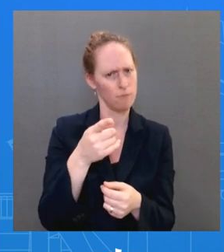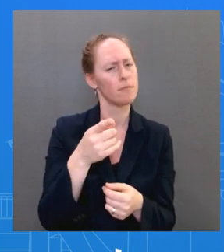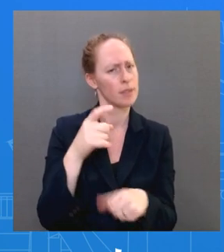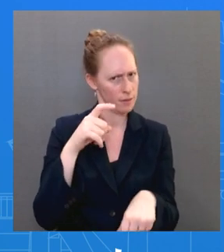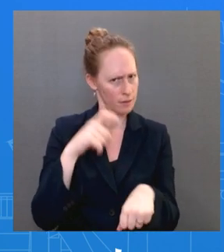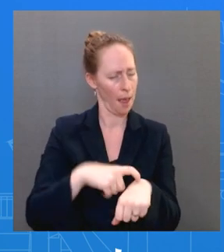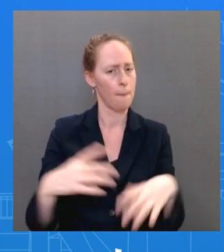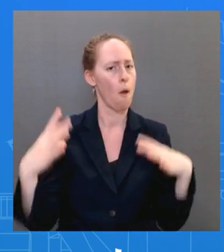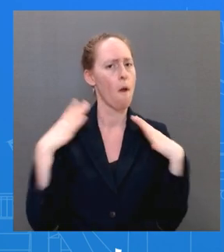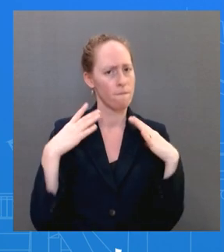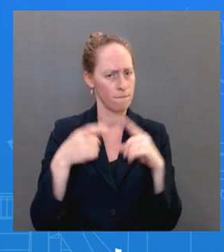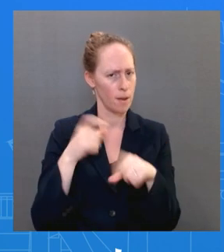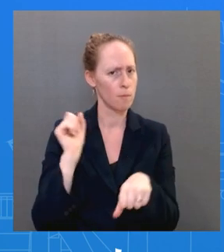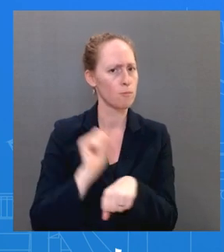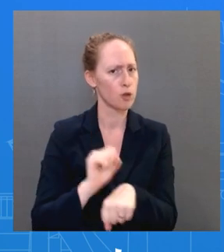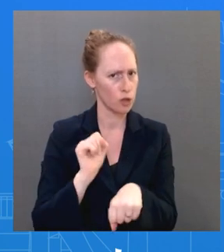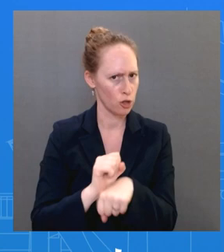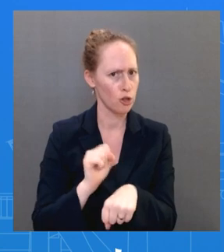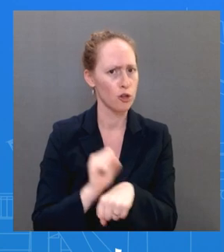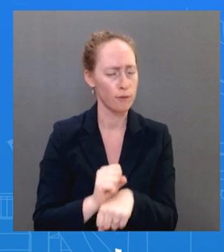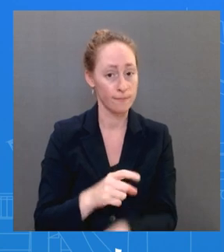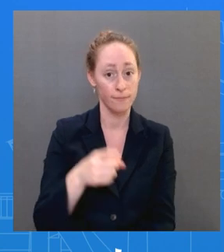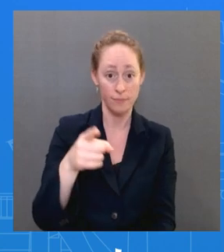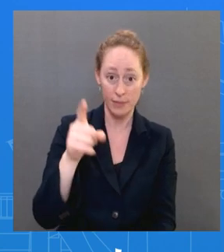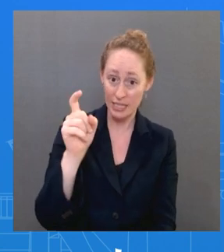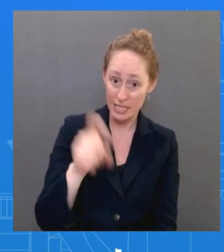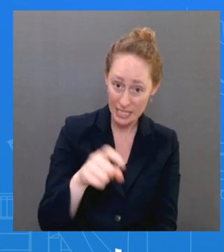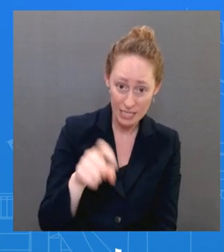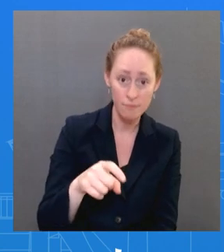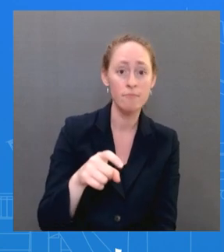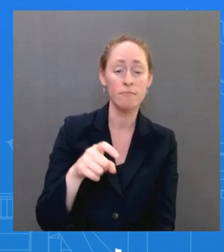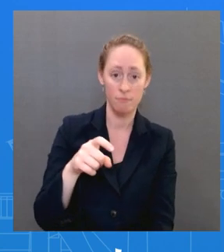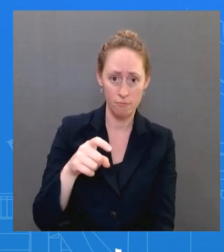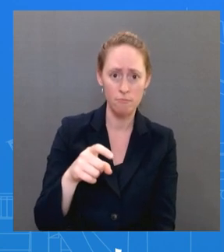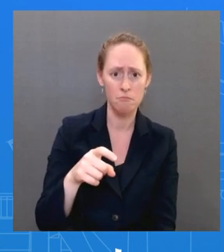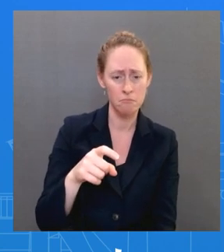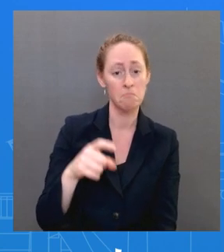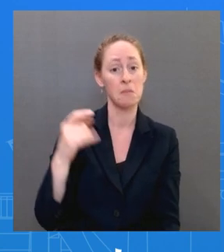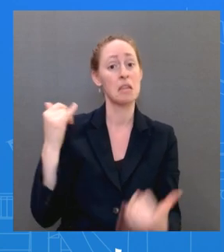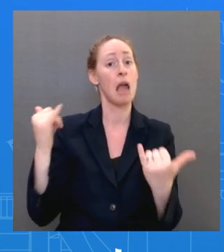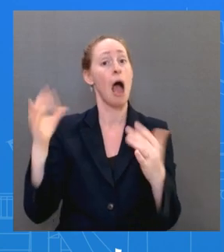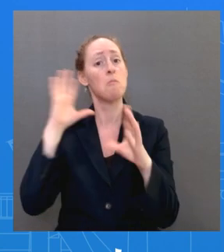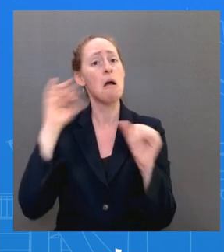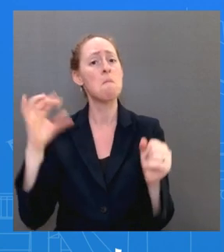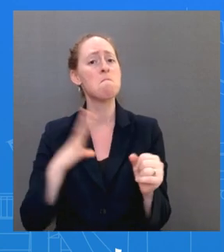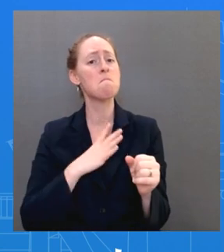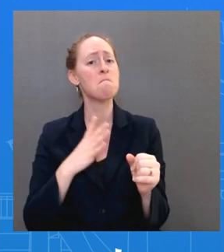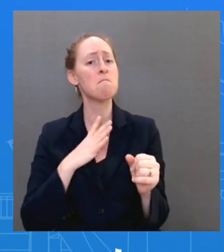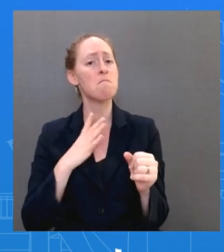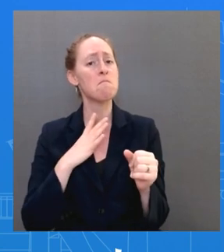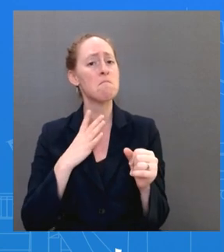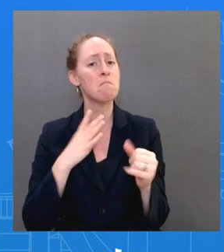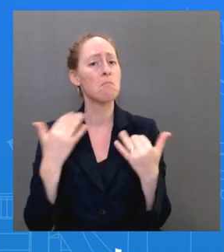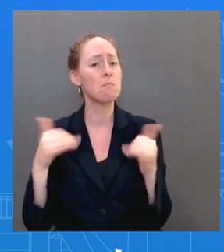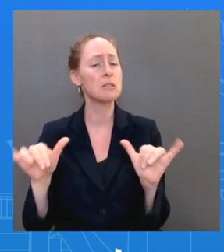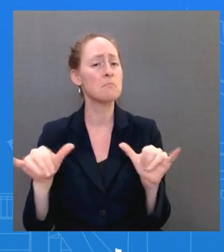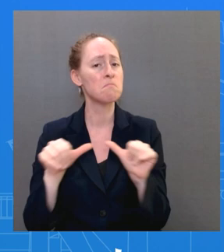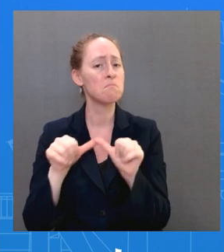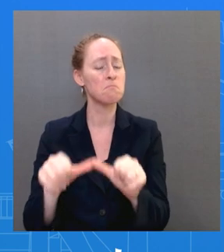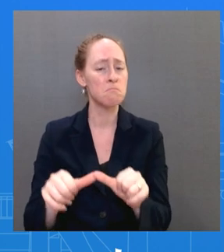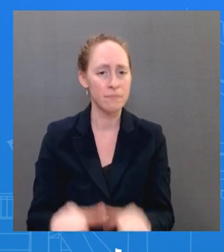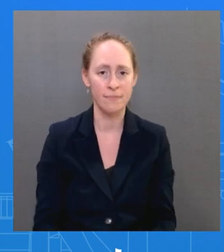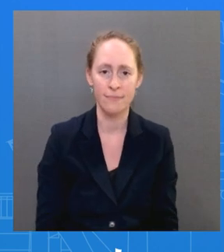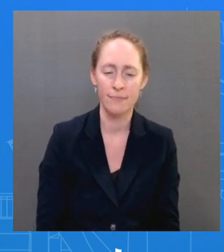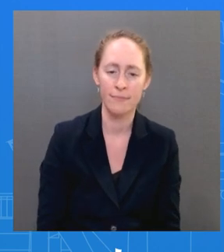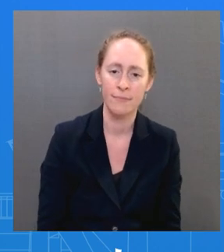working, and he has continued to work at a brisk pace. And you know, as a physician, I will always